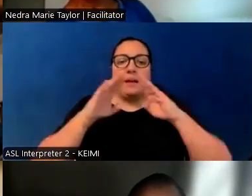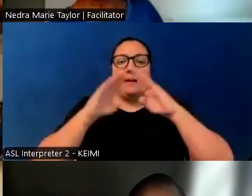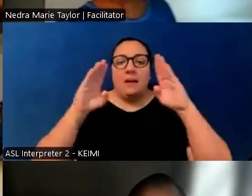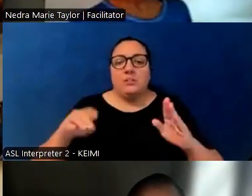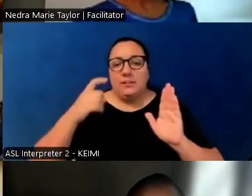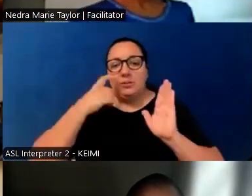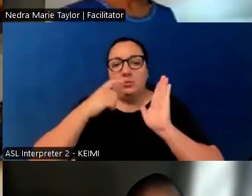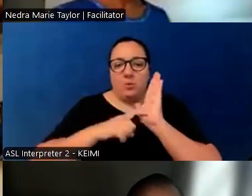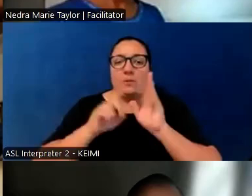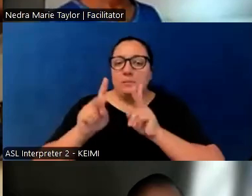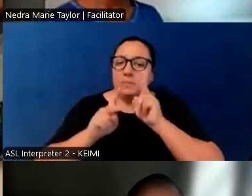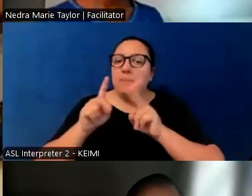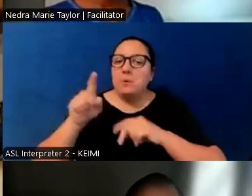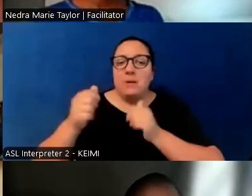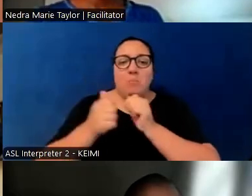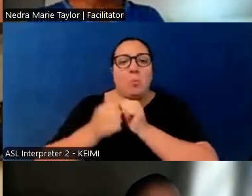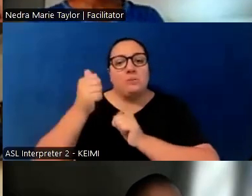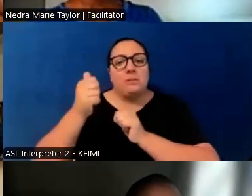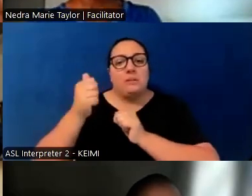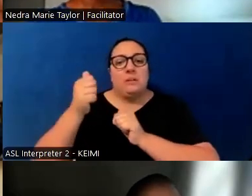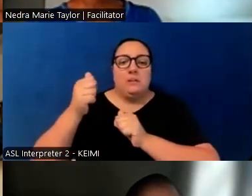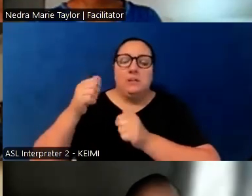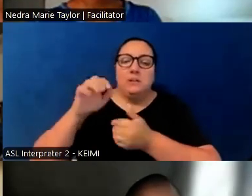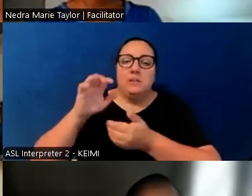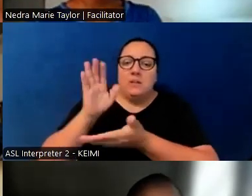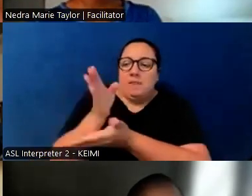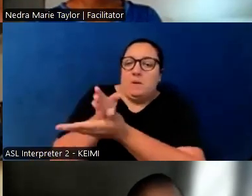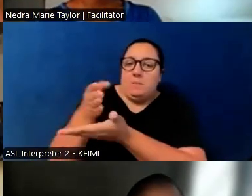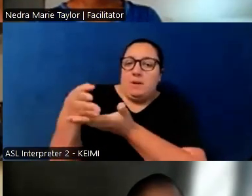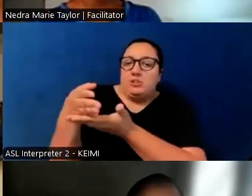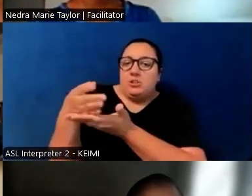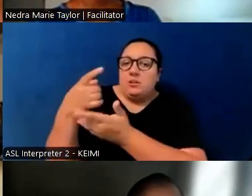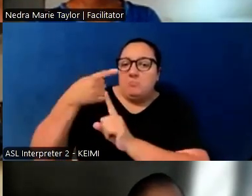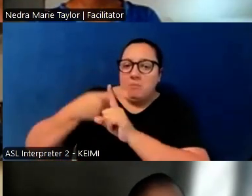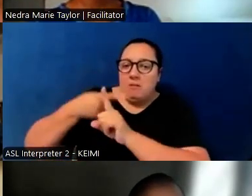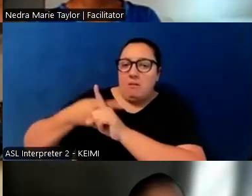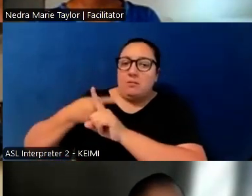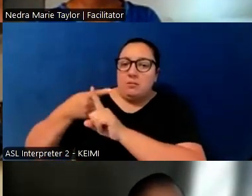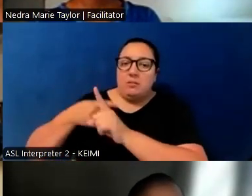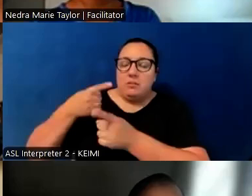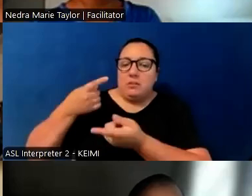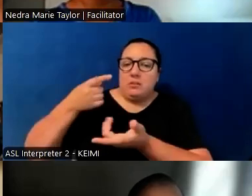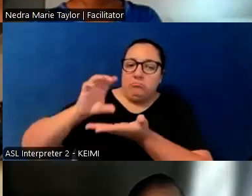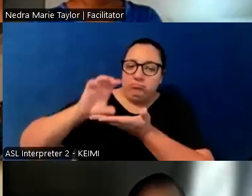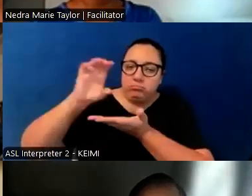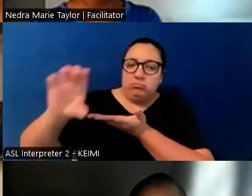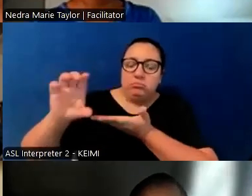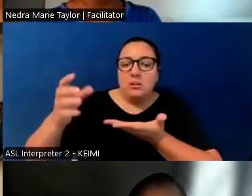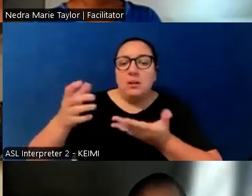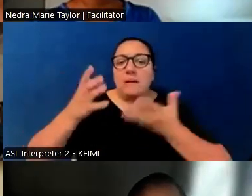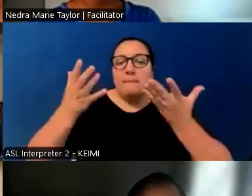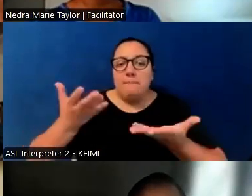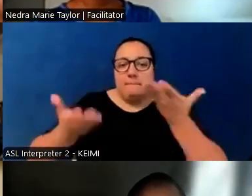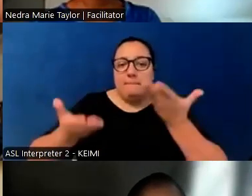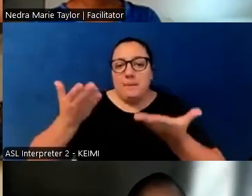like monthly budget, wanting to do whatever the amount, like choosing the amount based off of what the